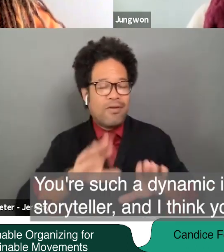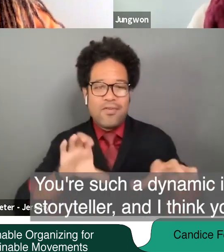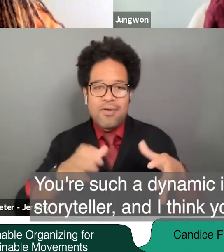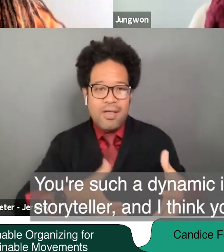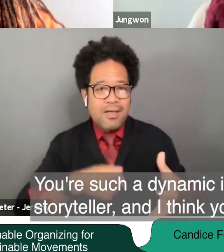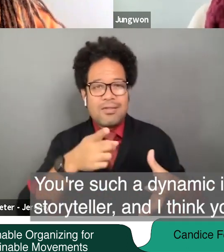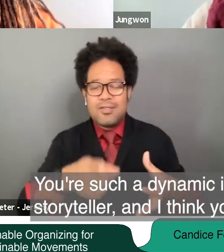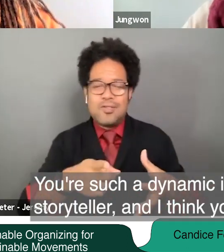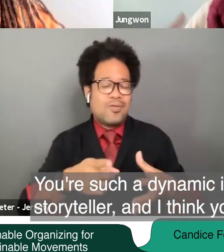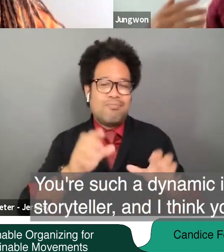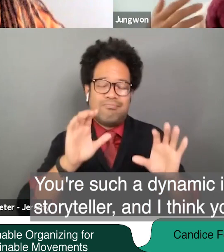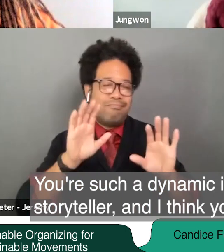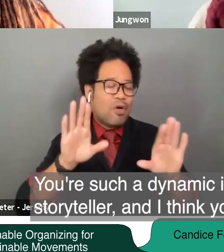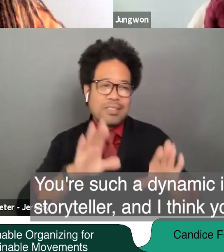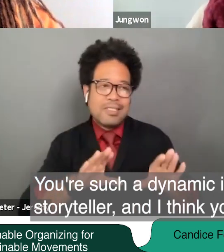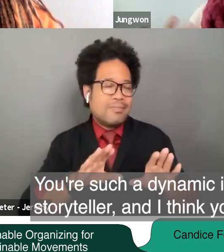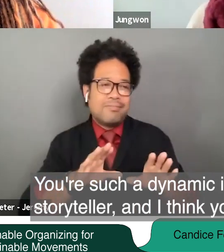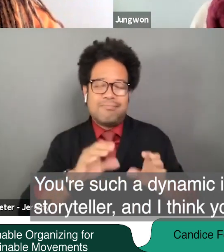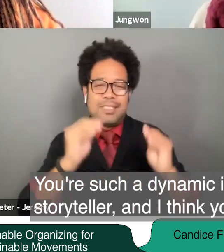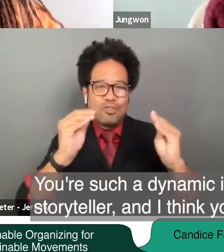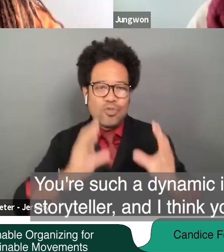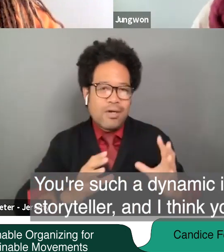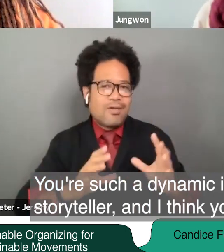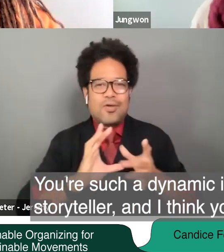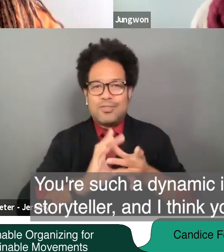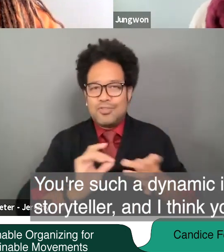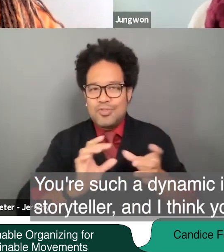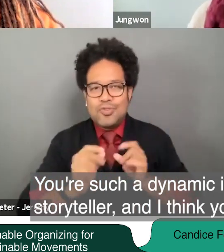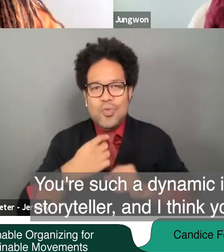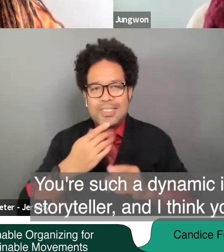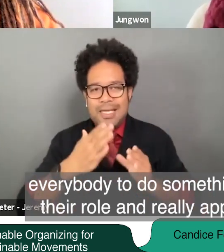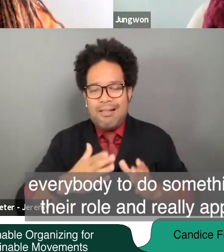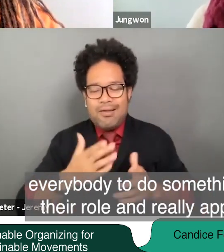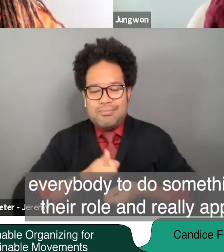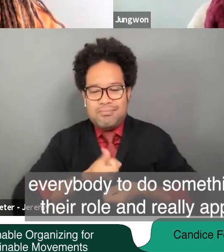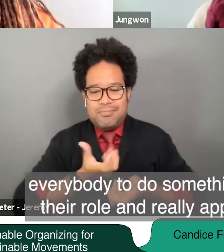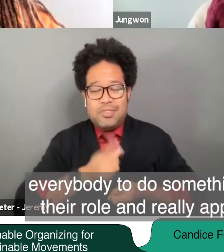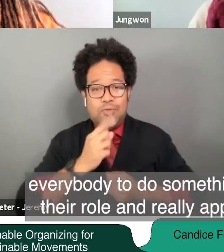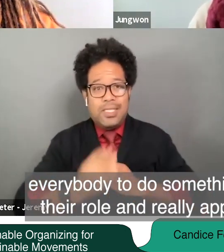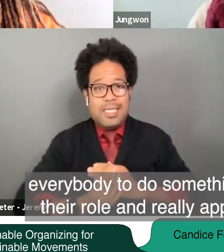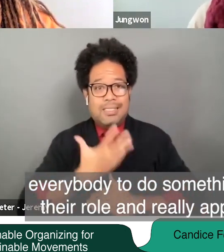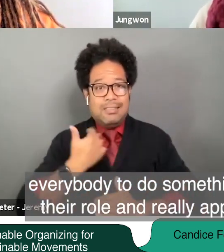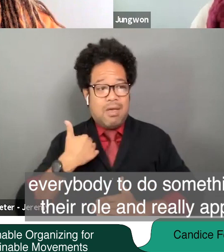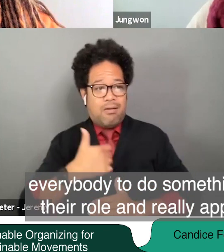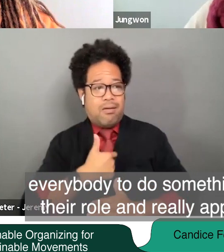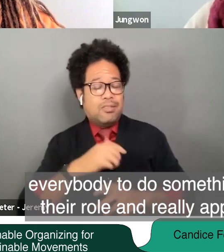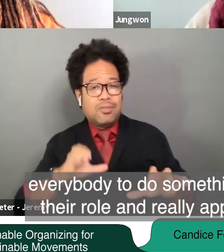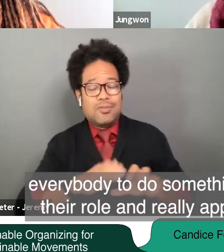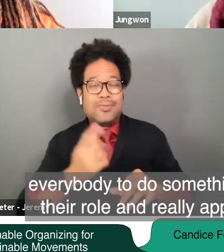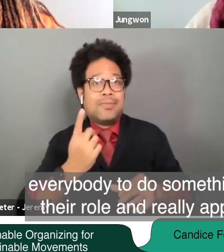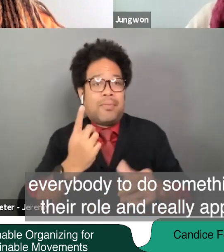such a dynamic instructor and storyteller, and I think you've inspired everybody to do